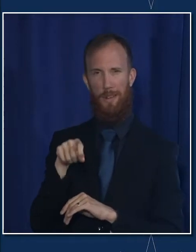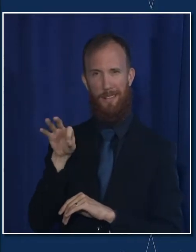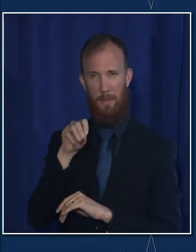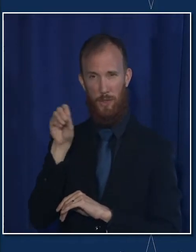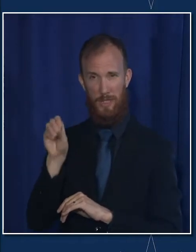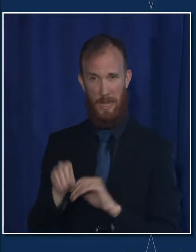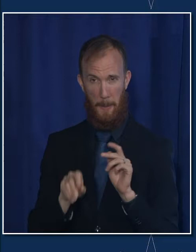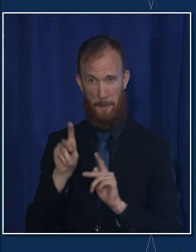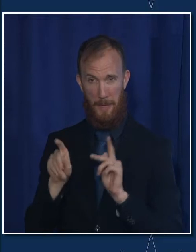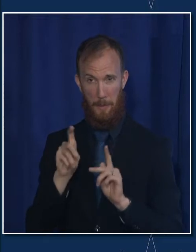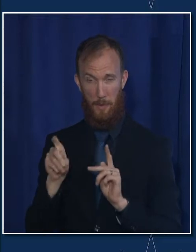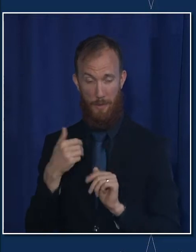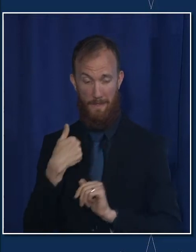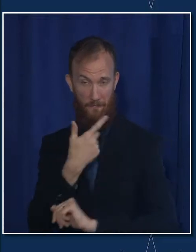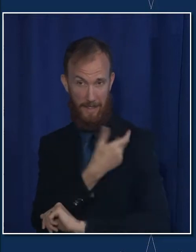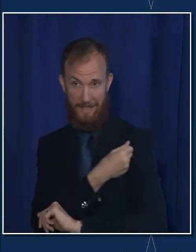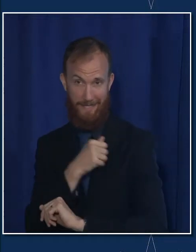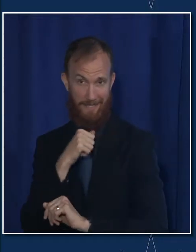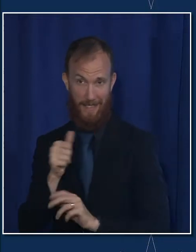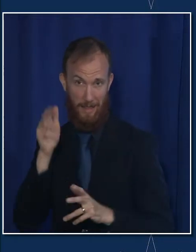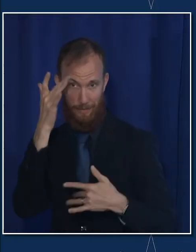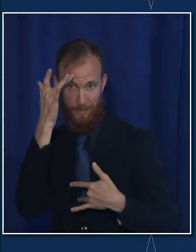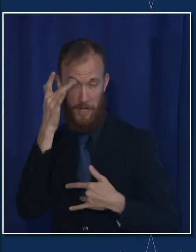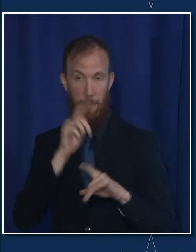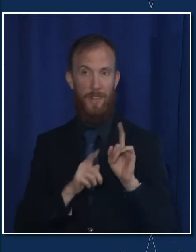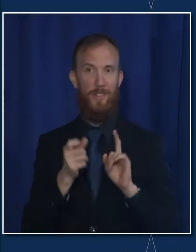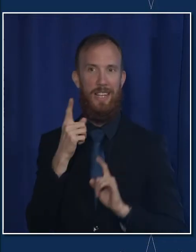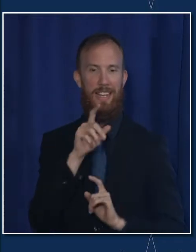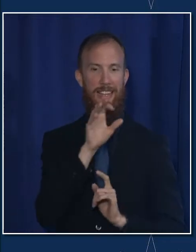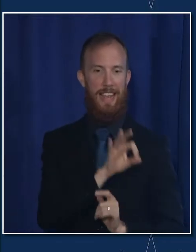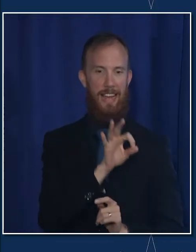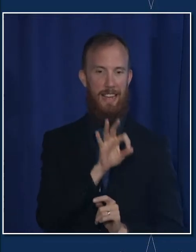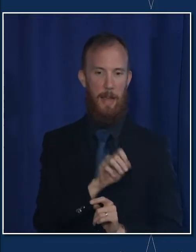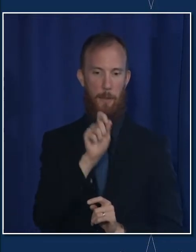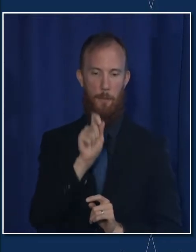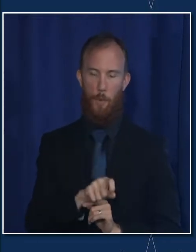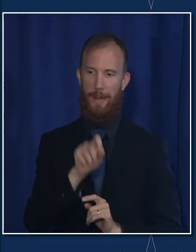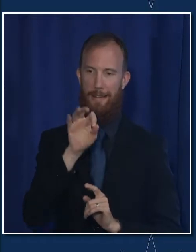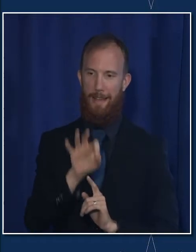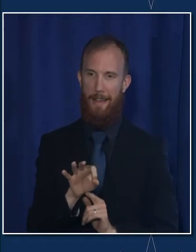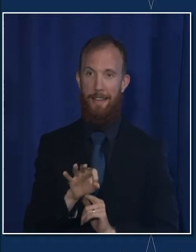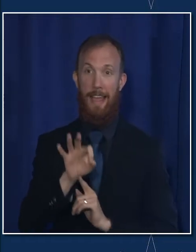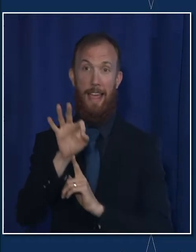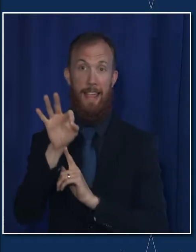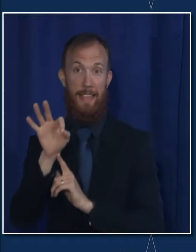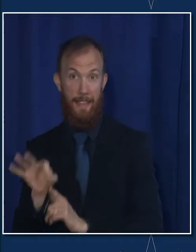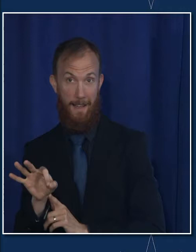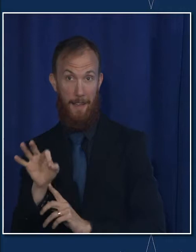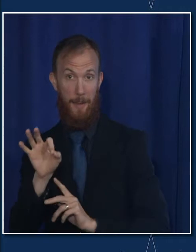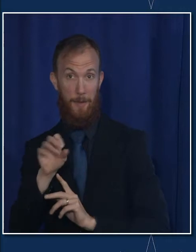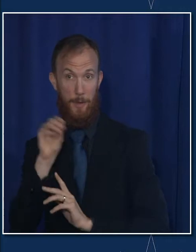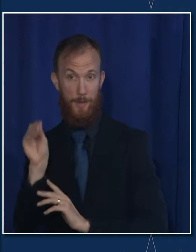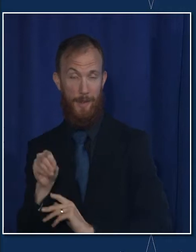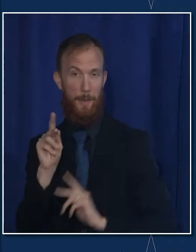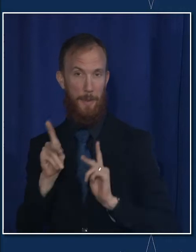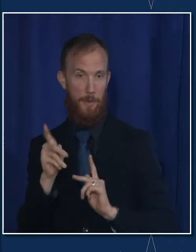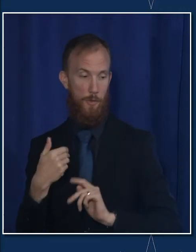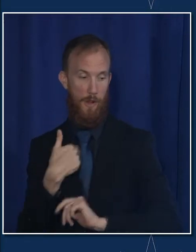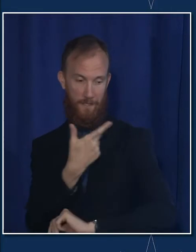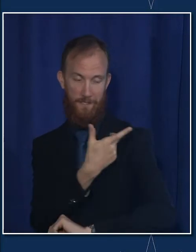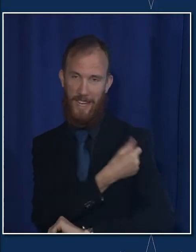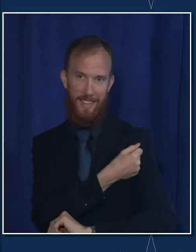have not been diagnosed with COVID. Well, 99.99% of vaccinated Chicagoans have not been hospitalized with COVID-19